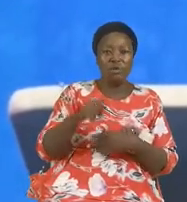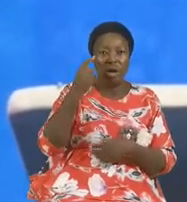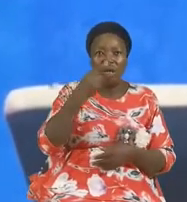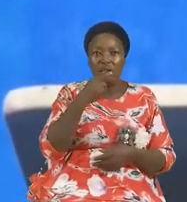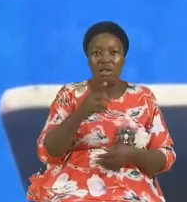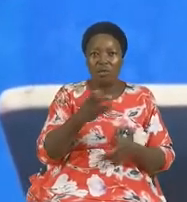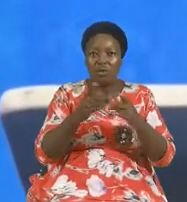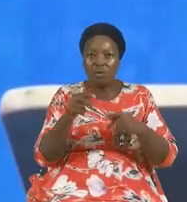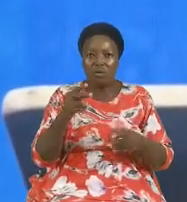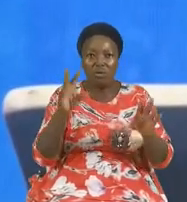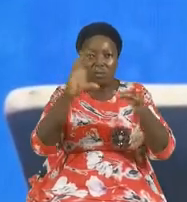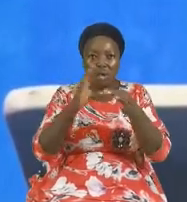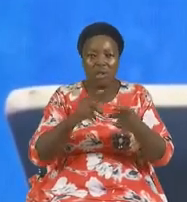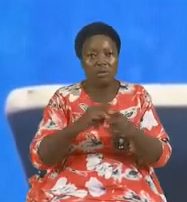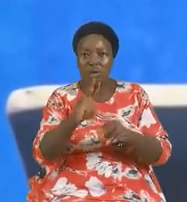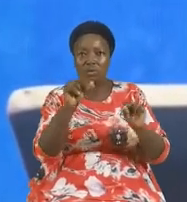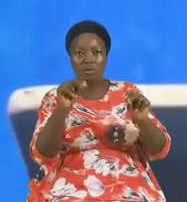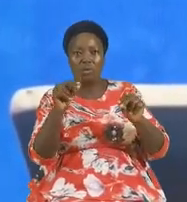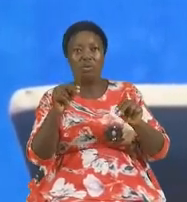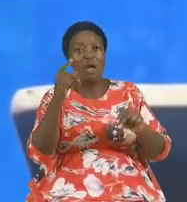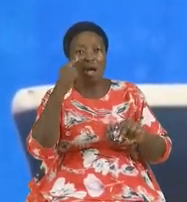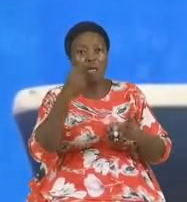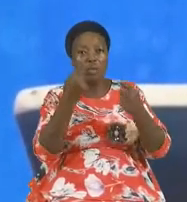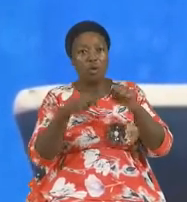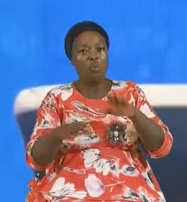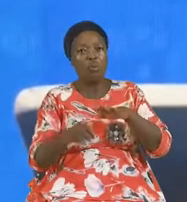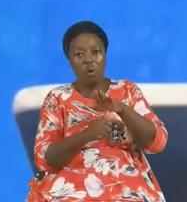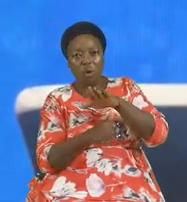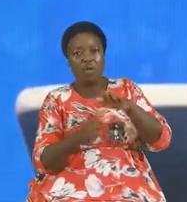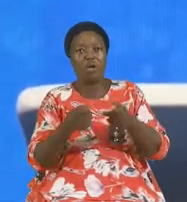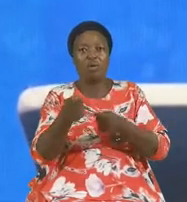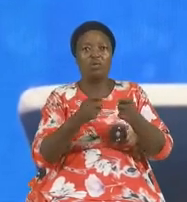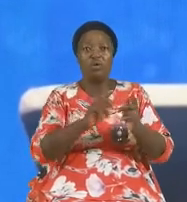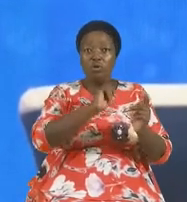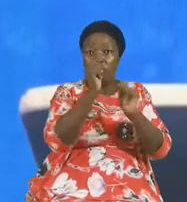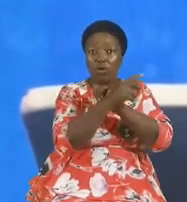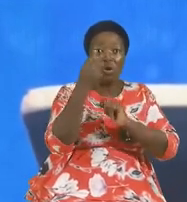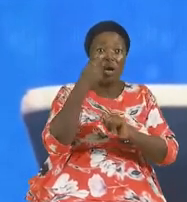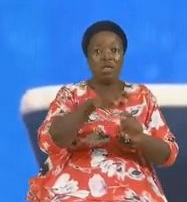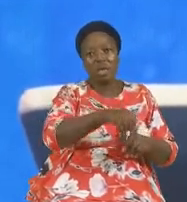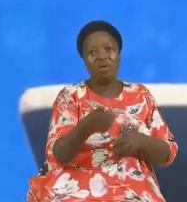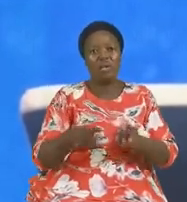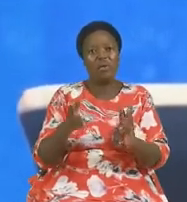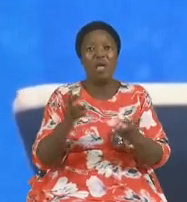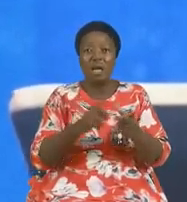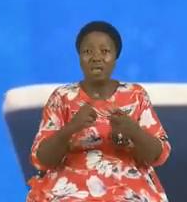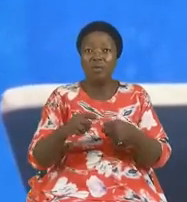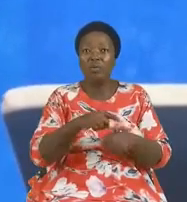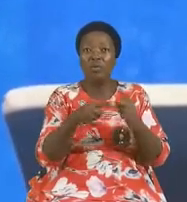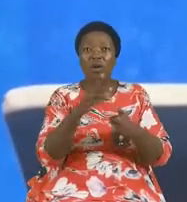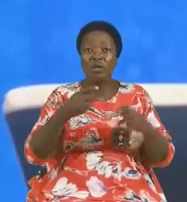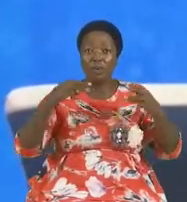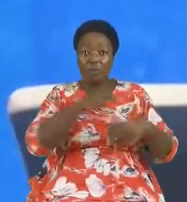your eyes, you want to say, okay, you want to enjoy it, like you say, no, eyes, come under control. turn your